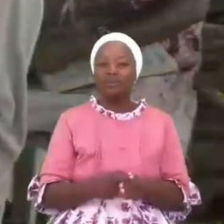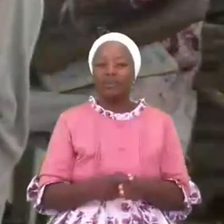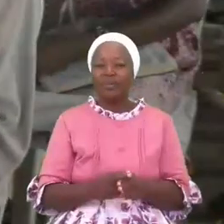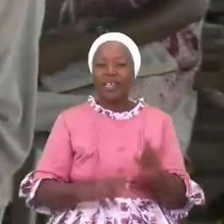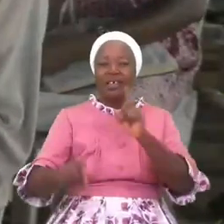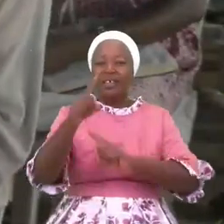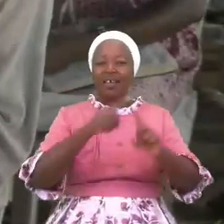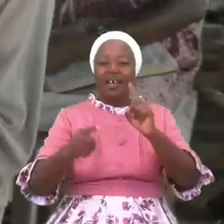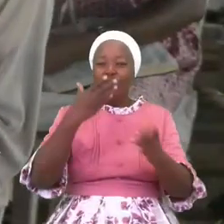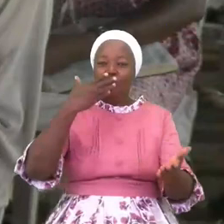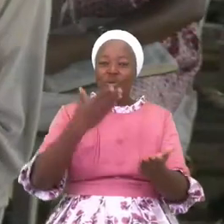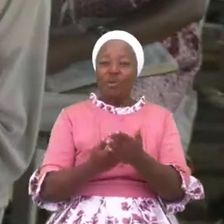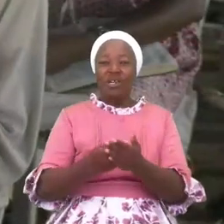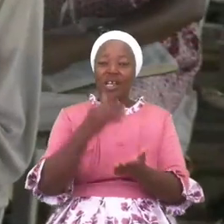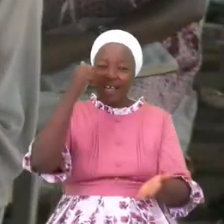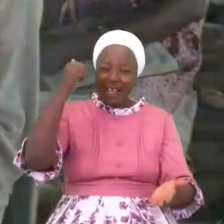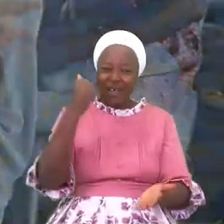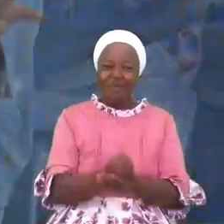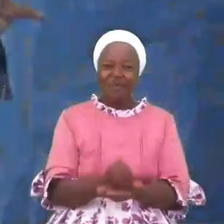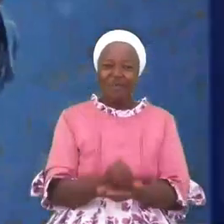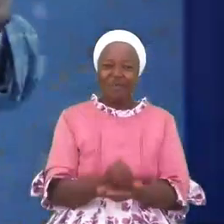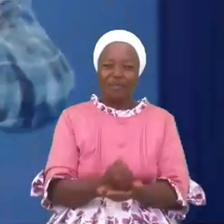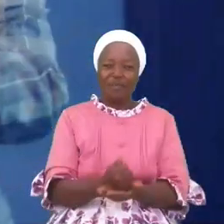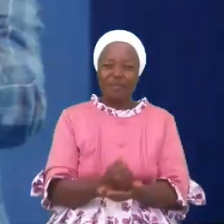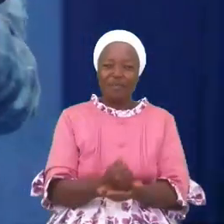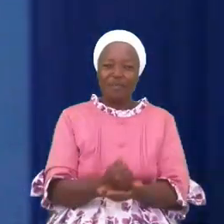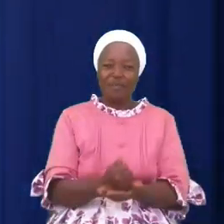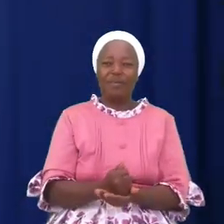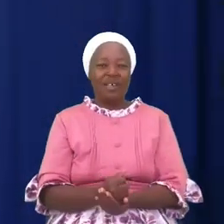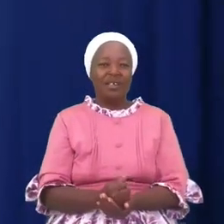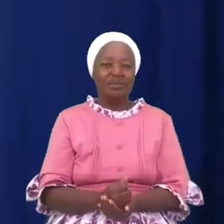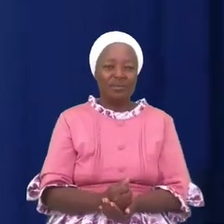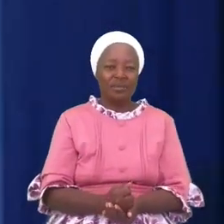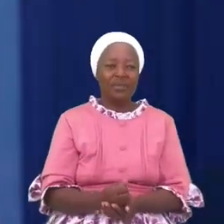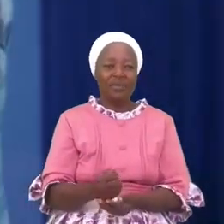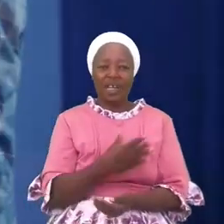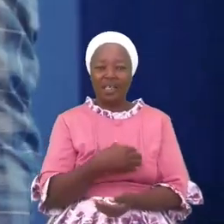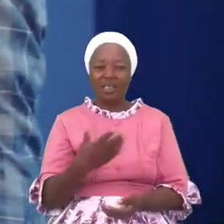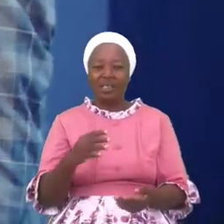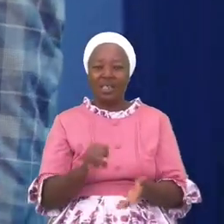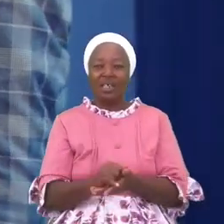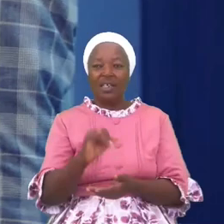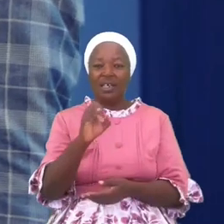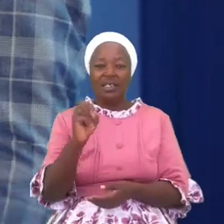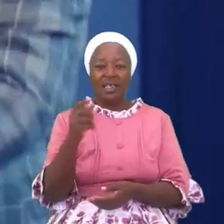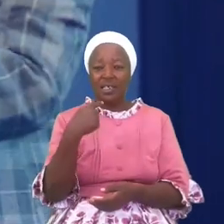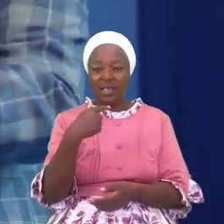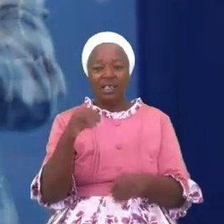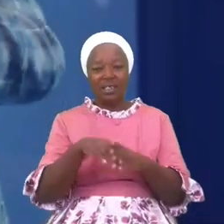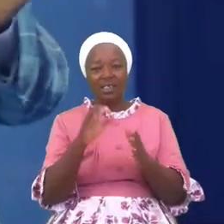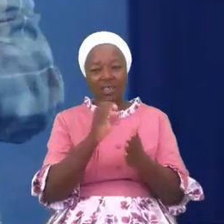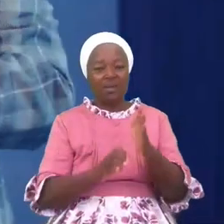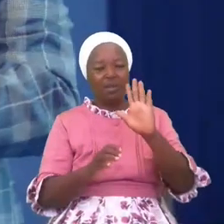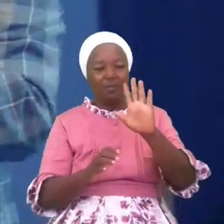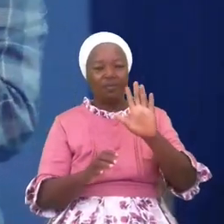that Isaiah said in chapter 53, reading there from verse 1, and he said, who has believed our report?